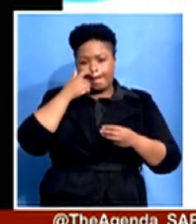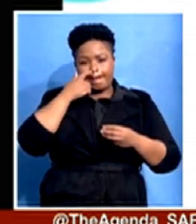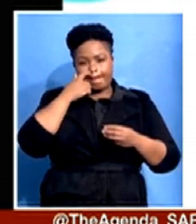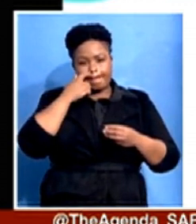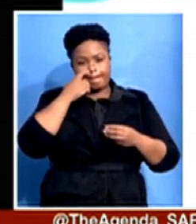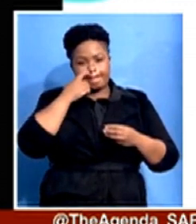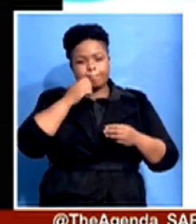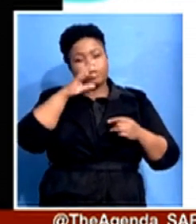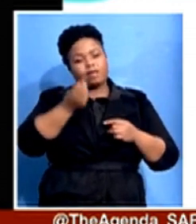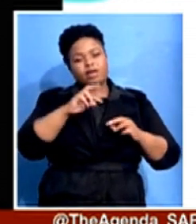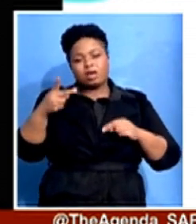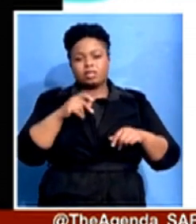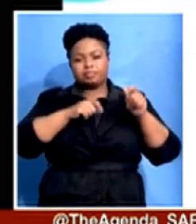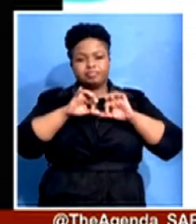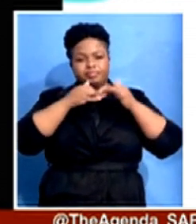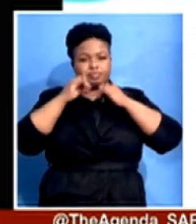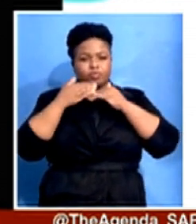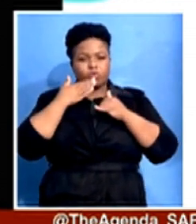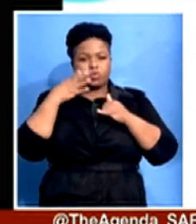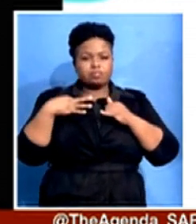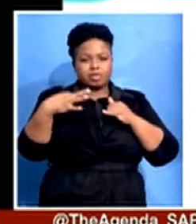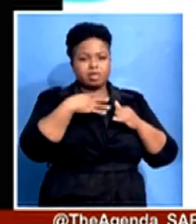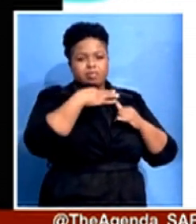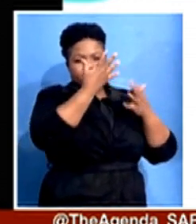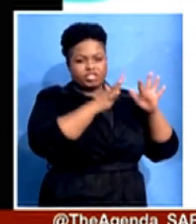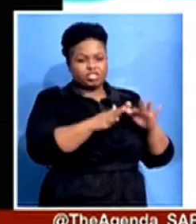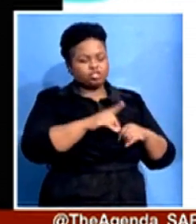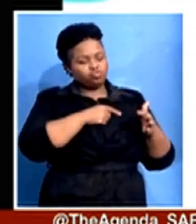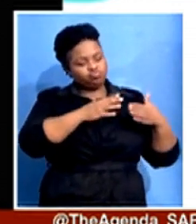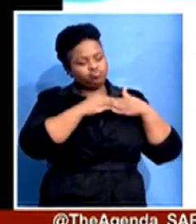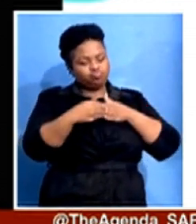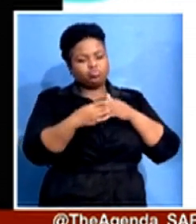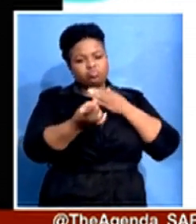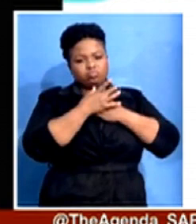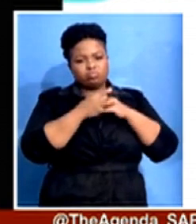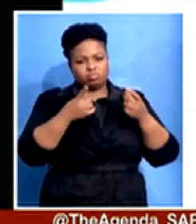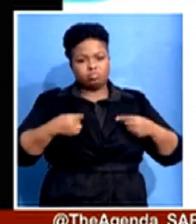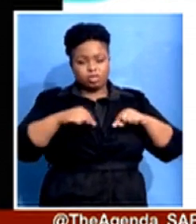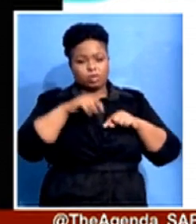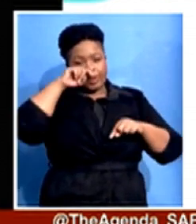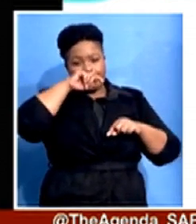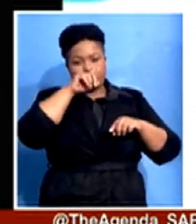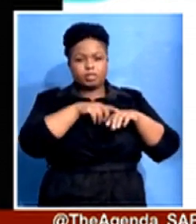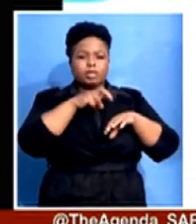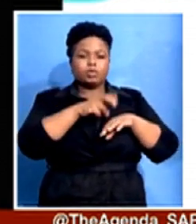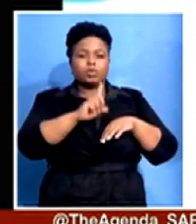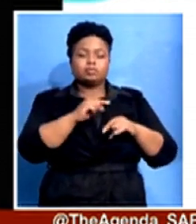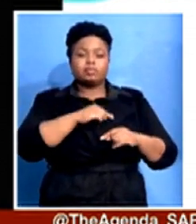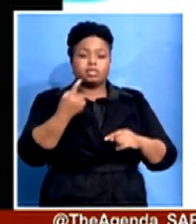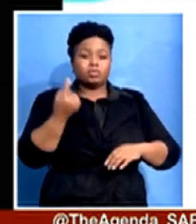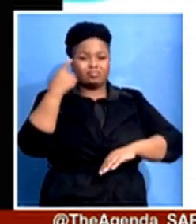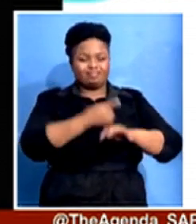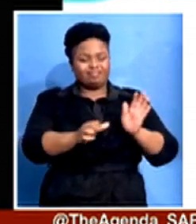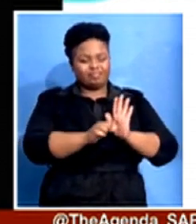provided guidance in terms of what's required in our context. And very critical is the data to show efficacy against the